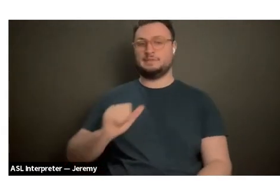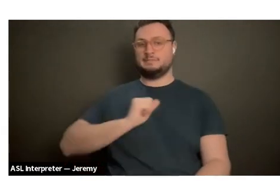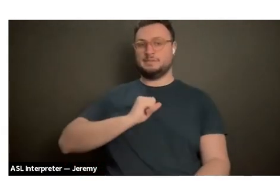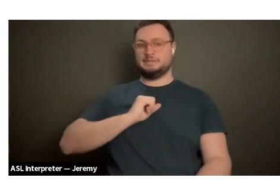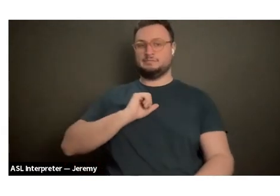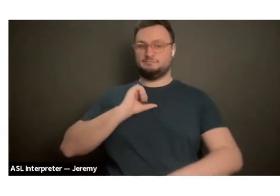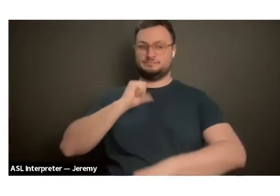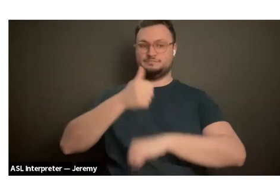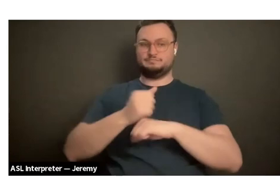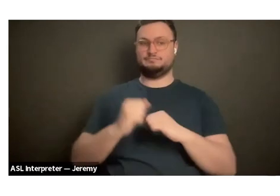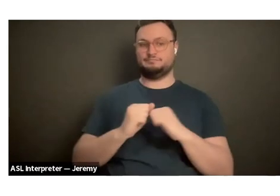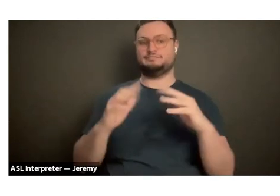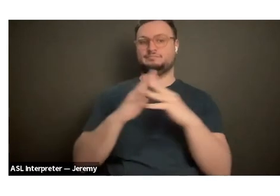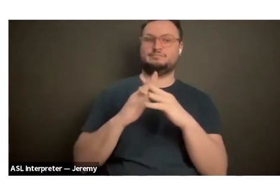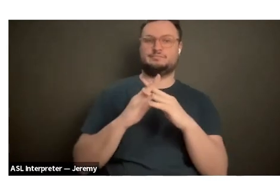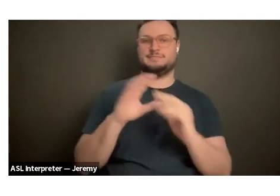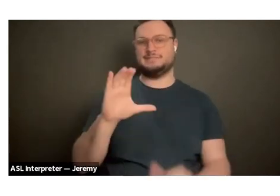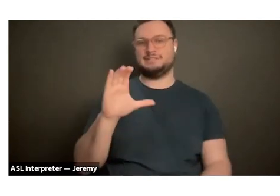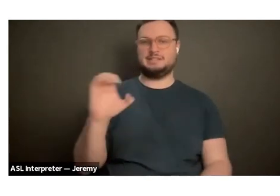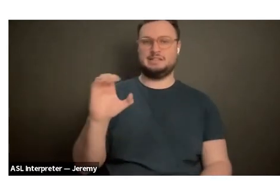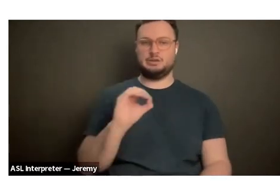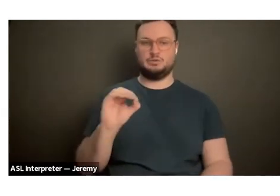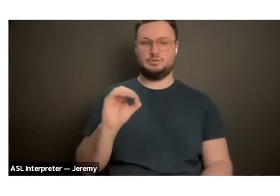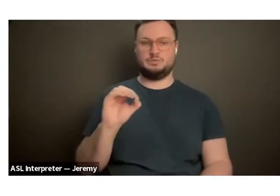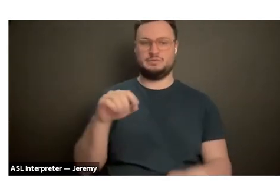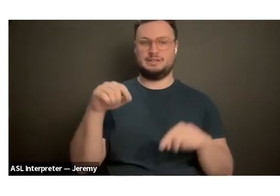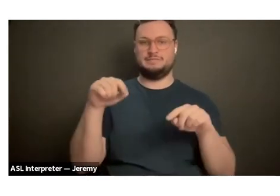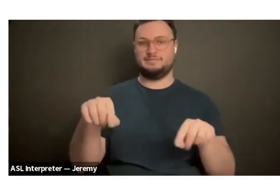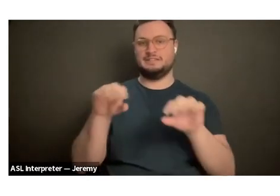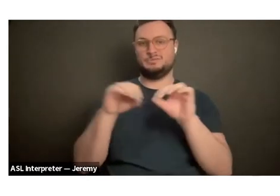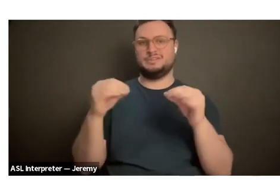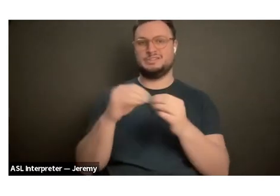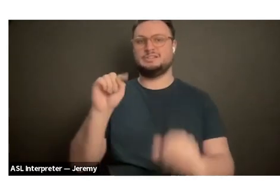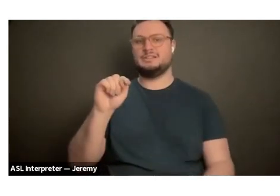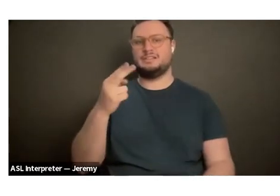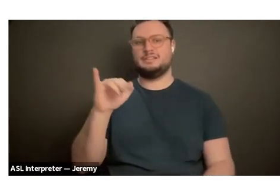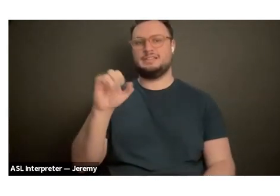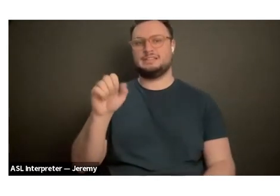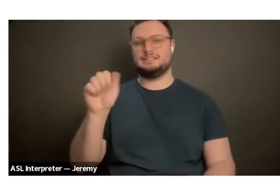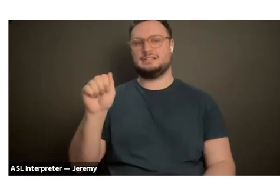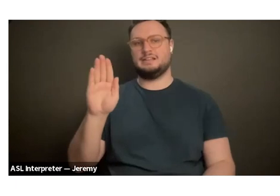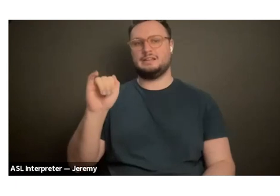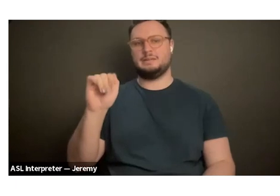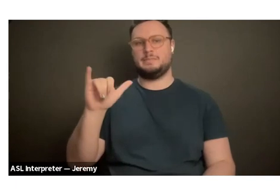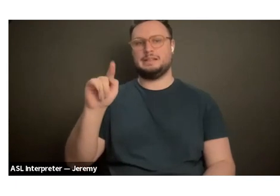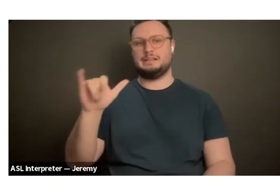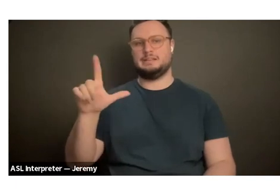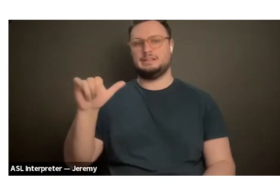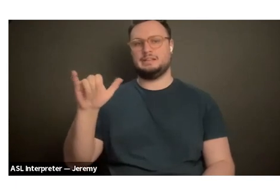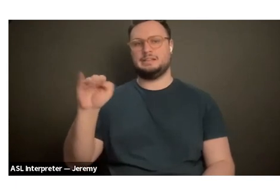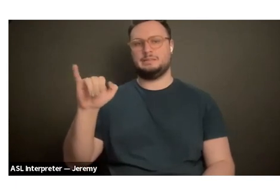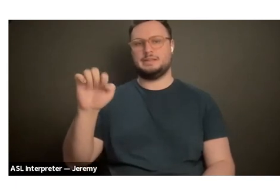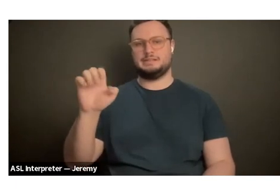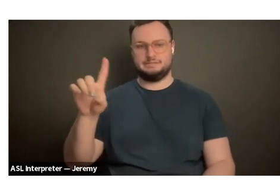and chief radical officer of this Ability Limited. Next slide, please. And so I